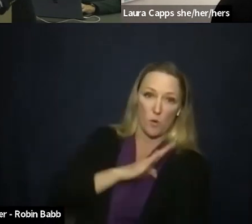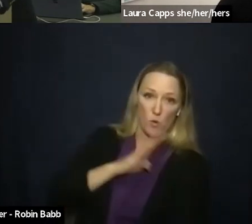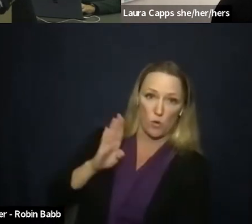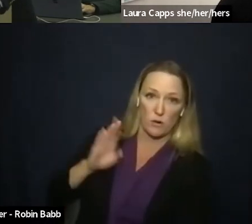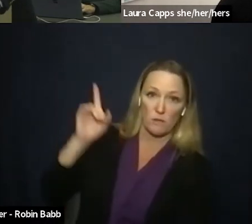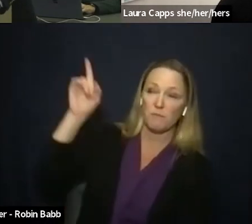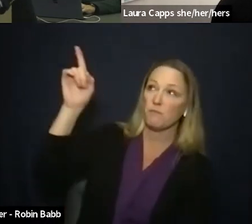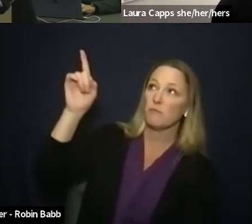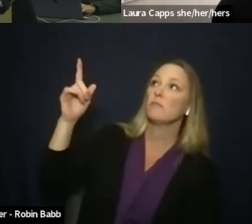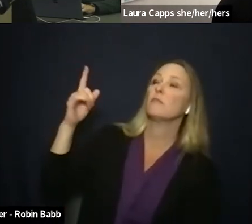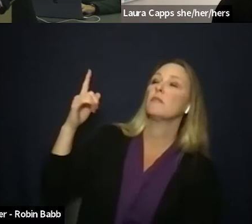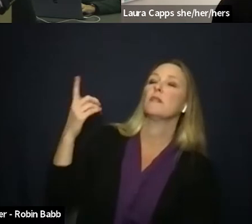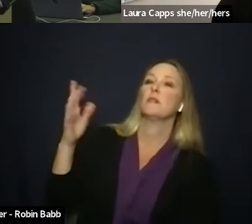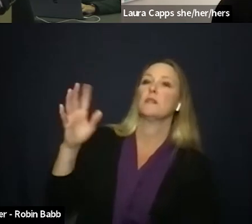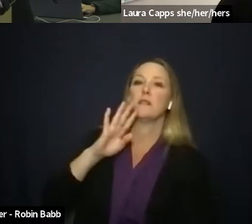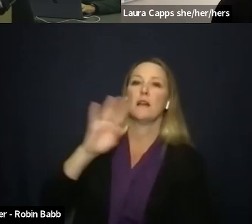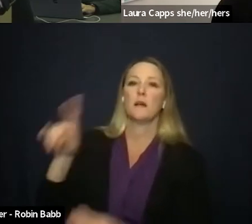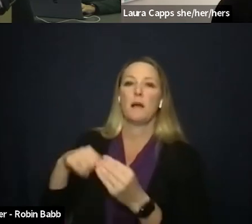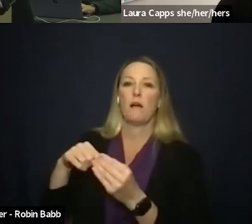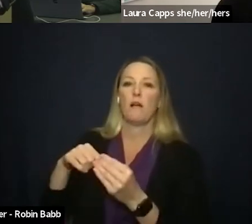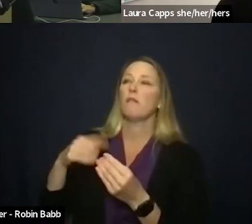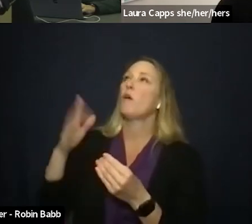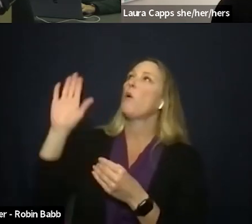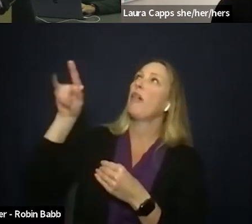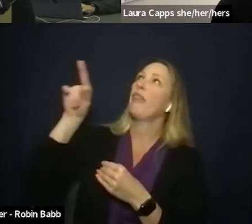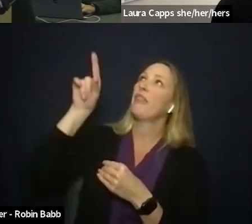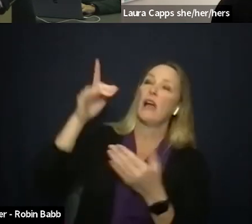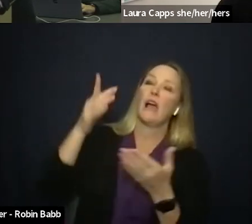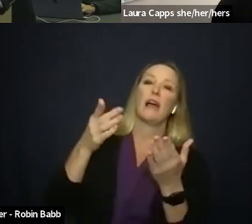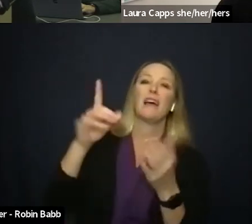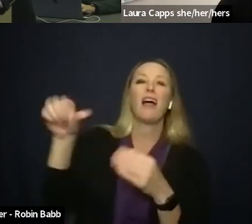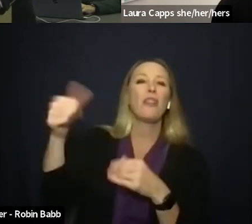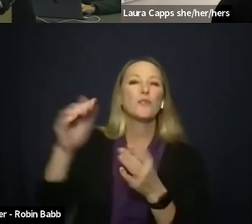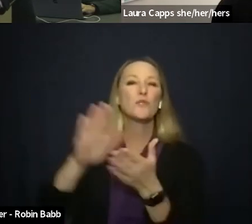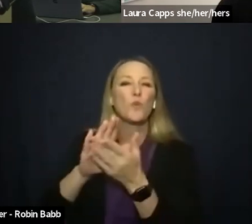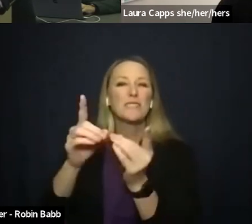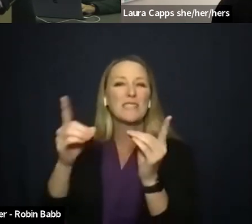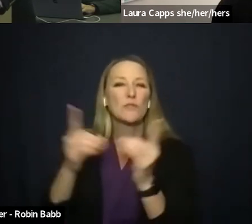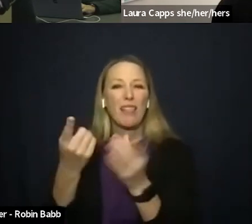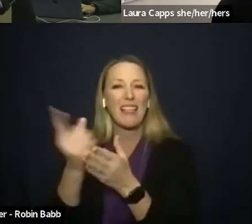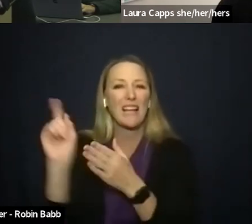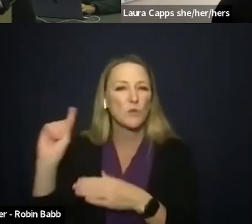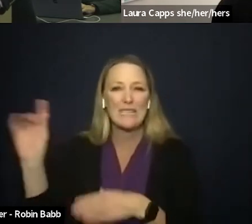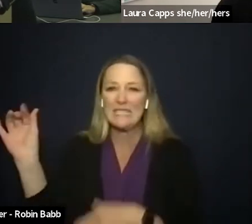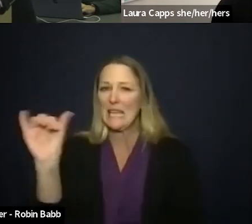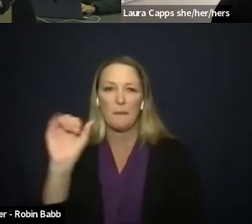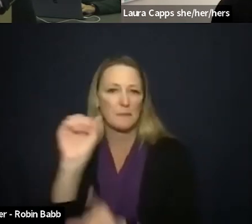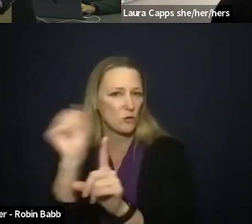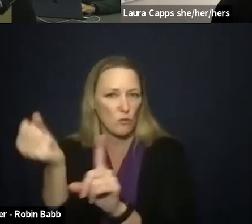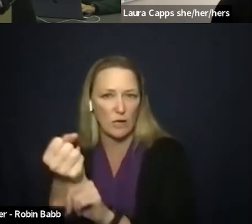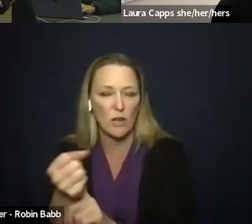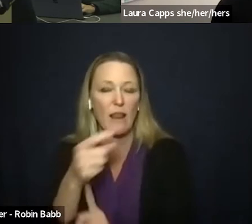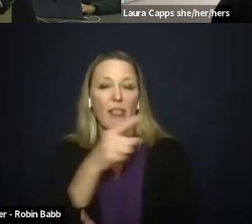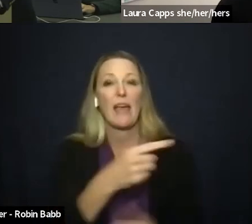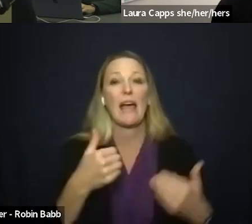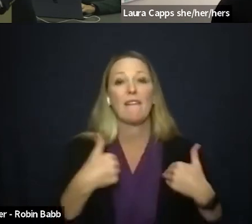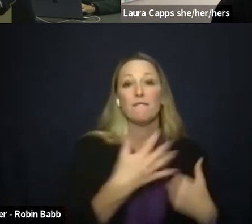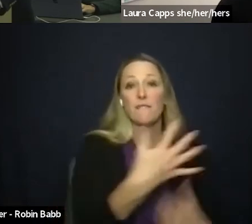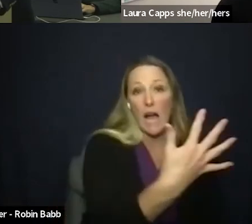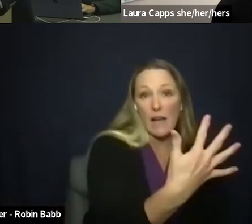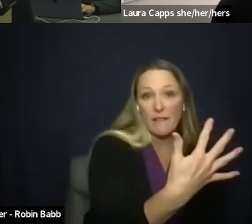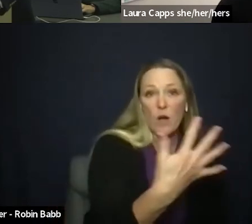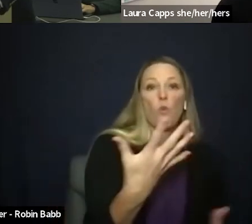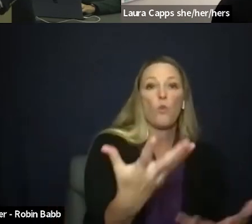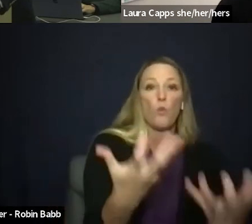expansion from five to seven trustees in another school district last week and we wanted to find out what the attitude was of